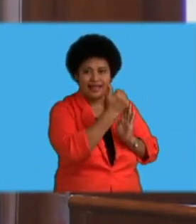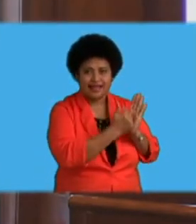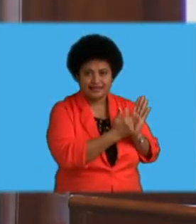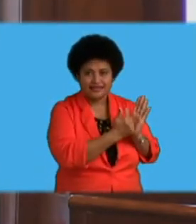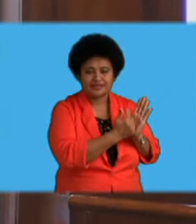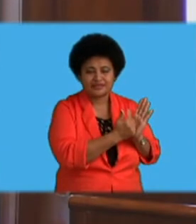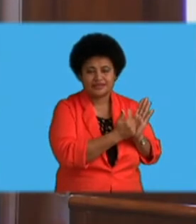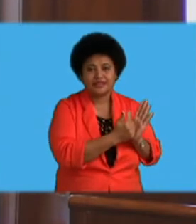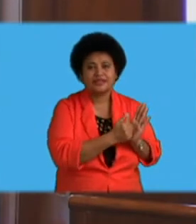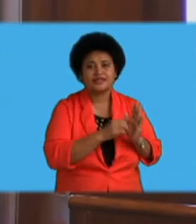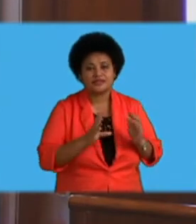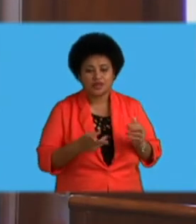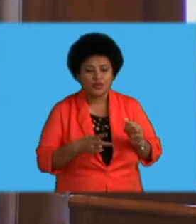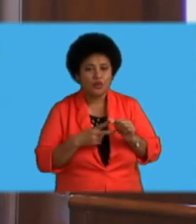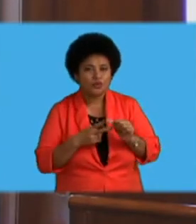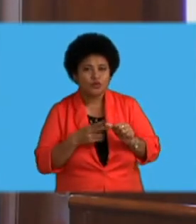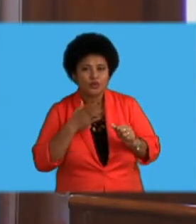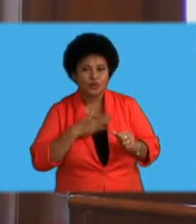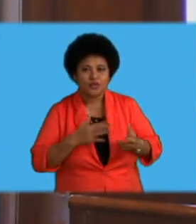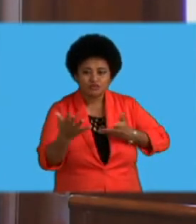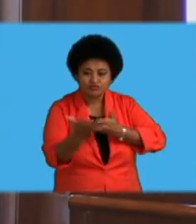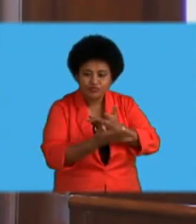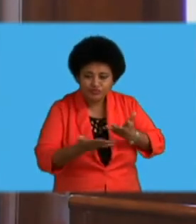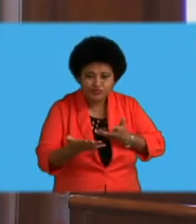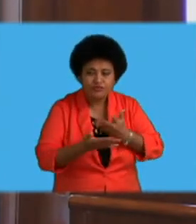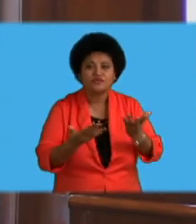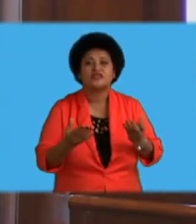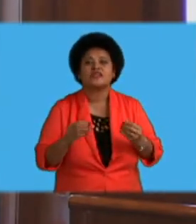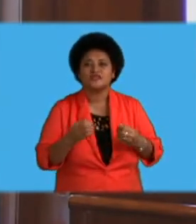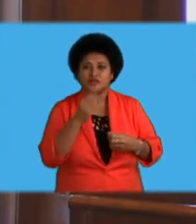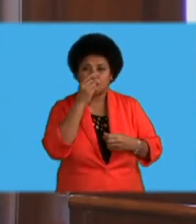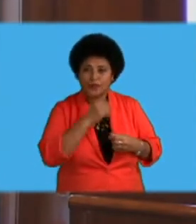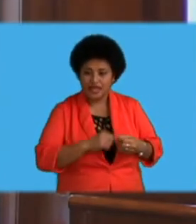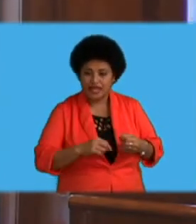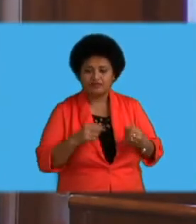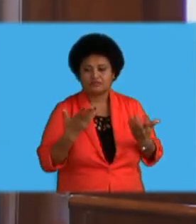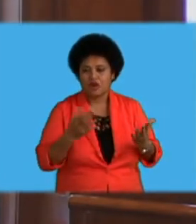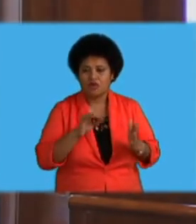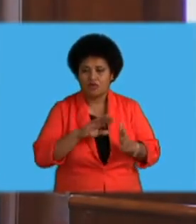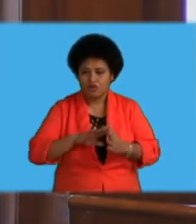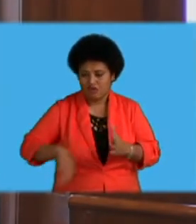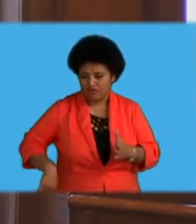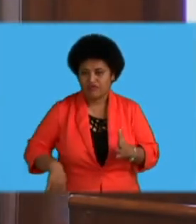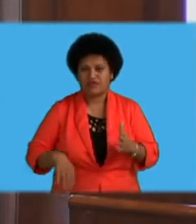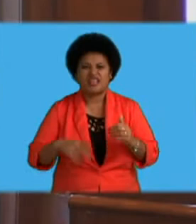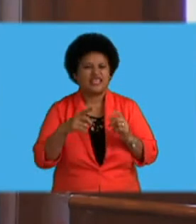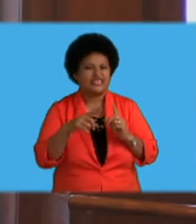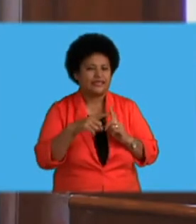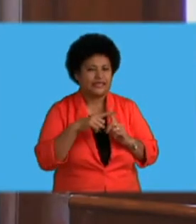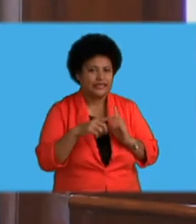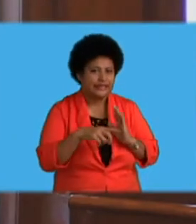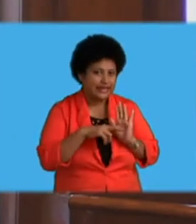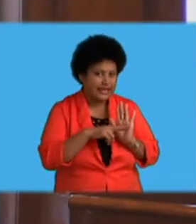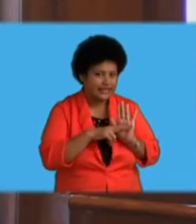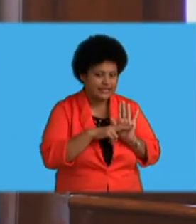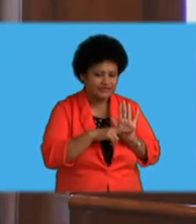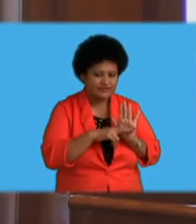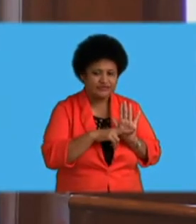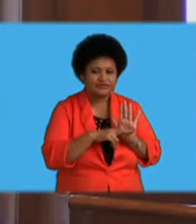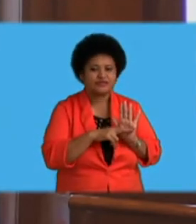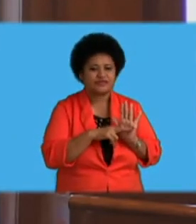also that we will expect to negotiate with resilience to refute the numerous negative portrayals already made about the department's land use